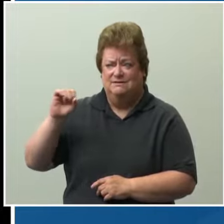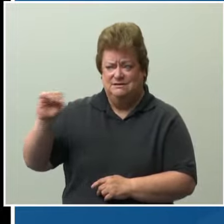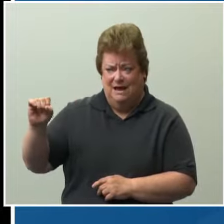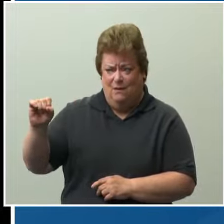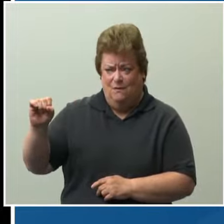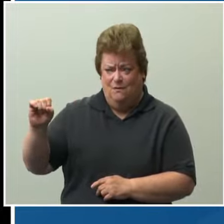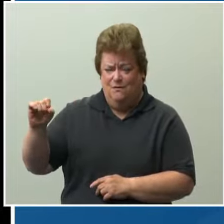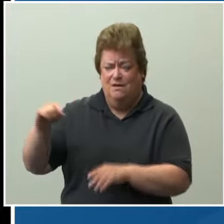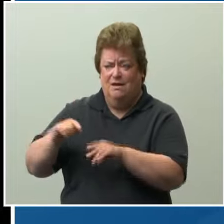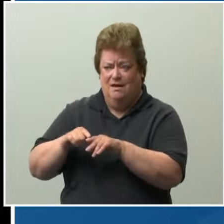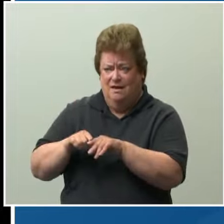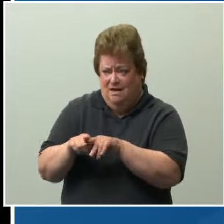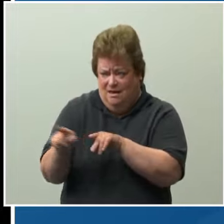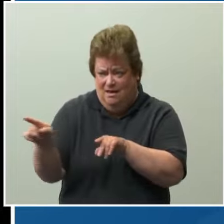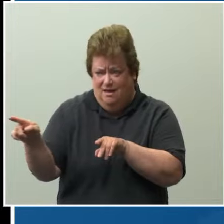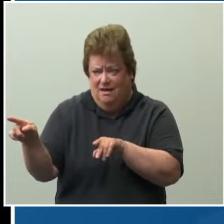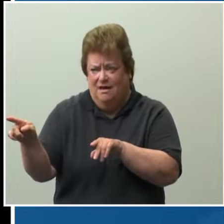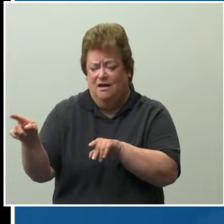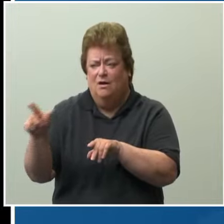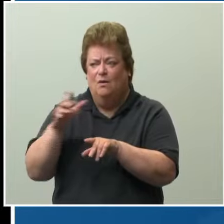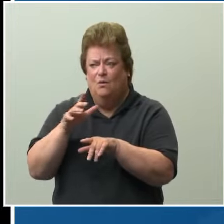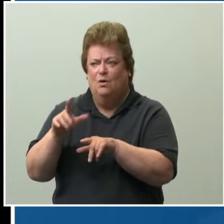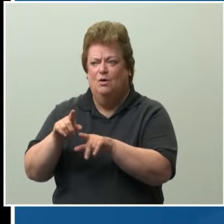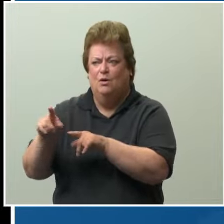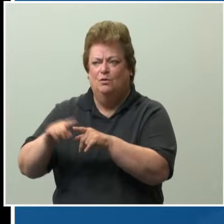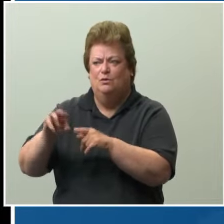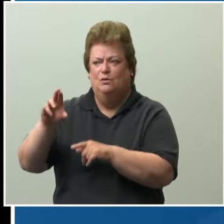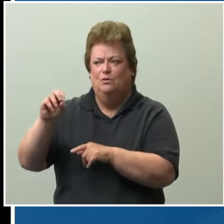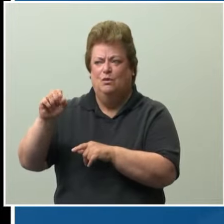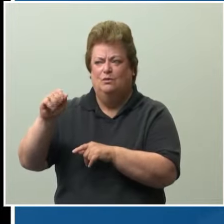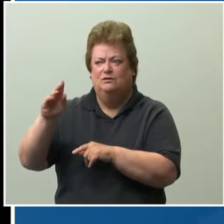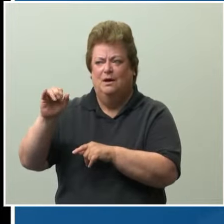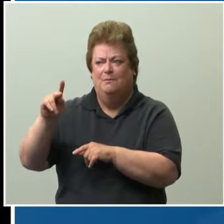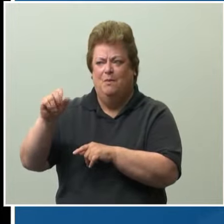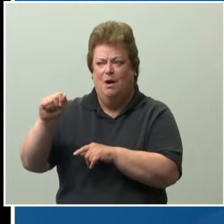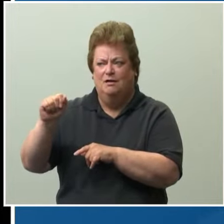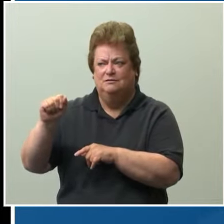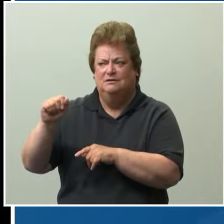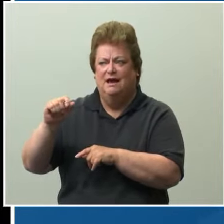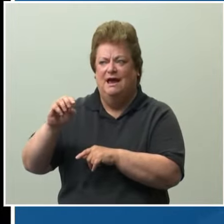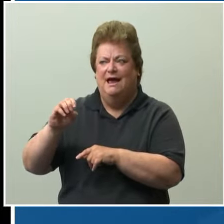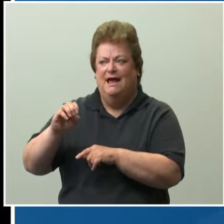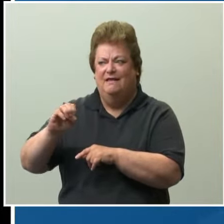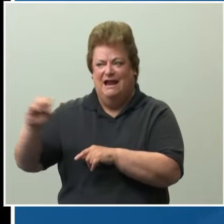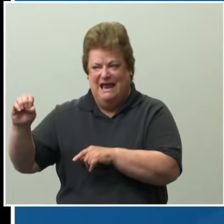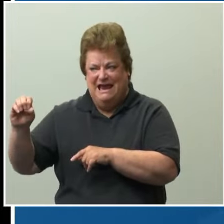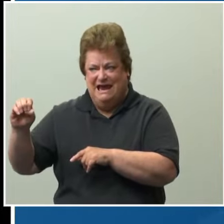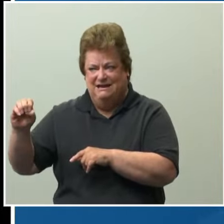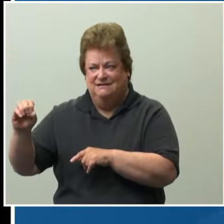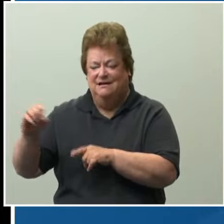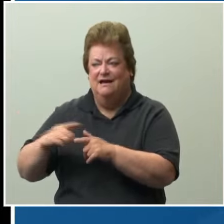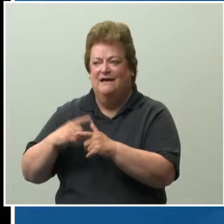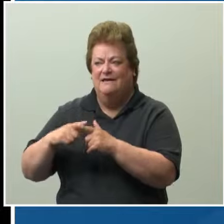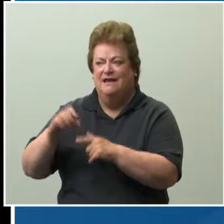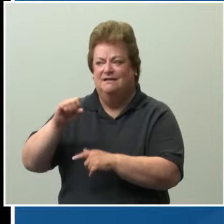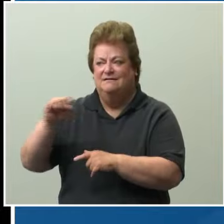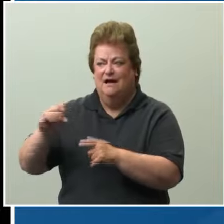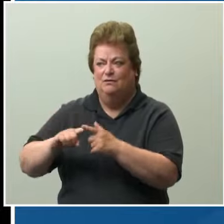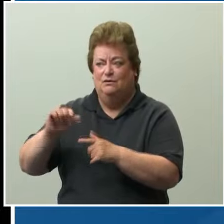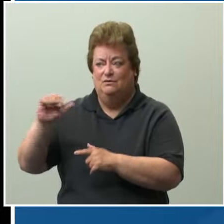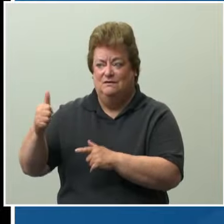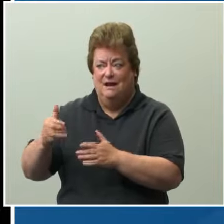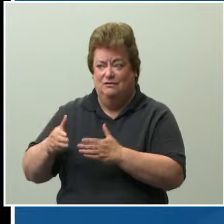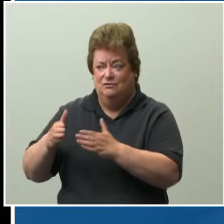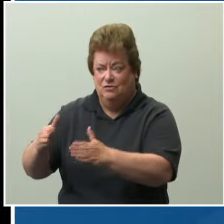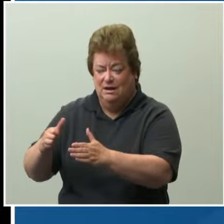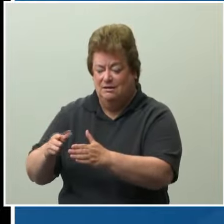south. This will take you to Rosa Parks Way, exit east, and then south to 10th Street, where